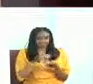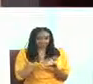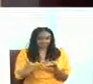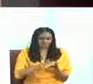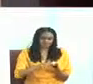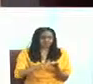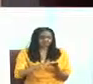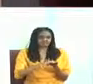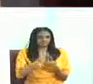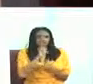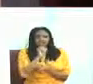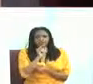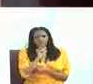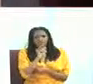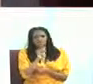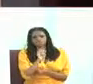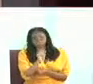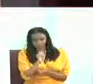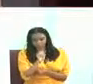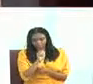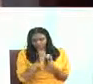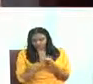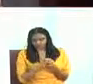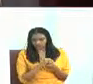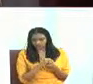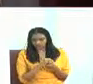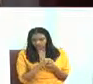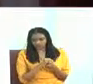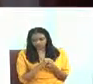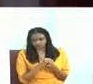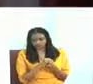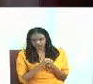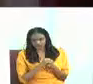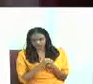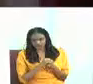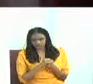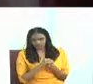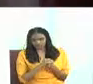And as Pastor Keith alluded to,